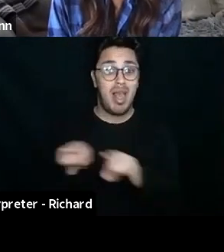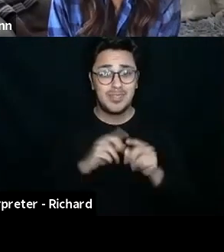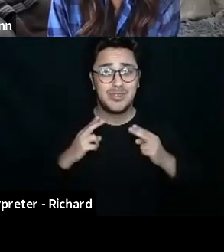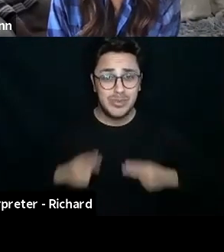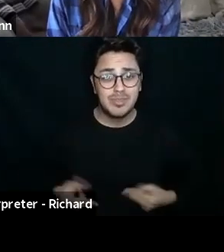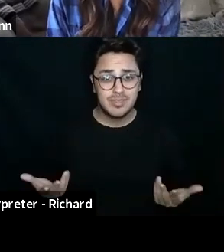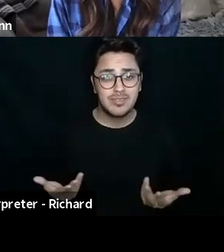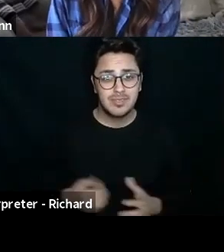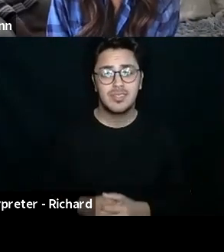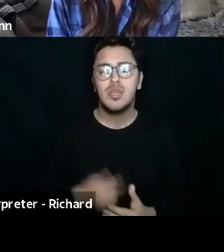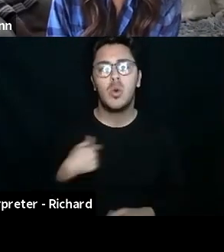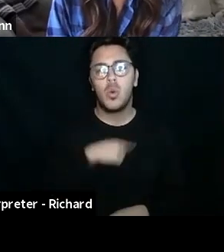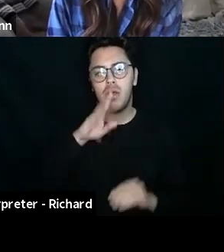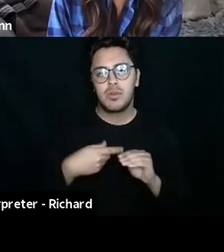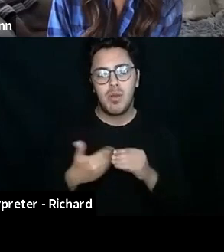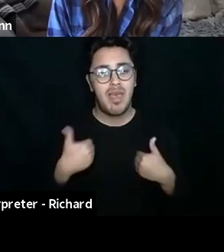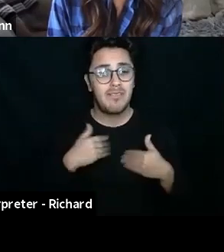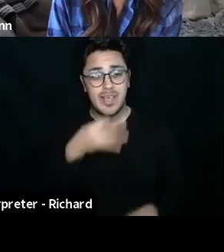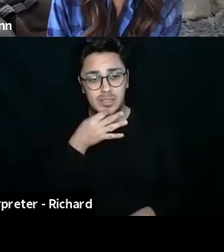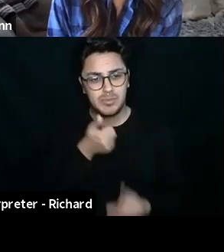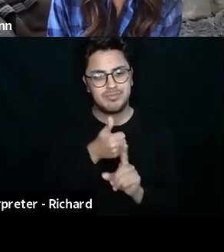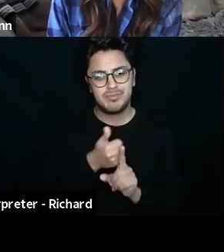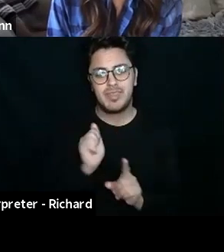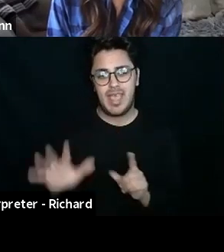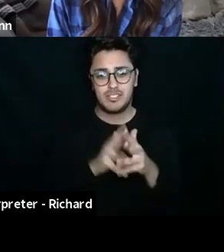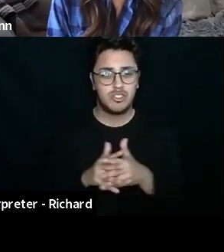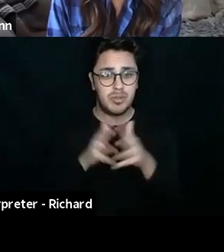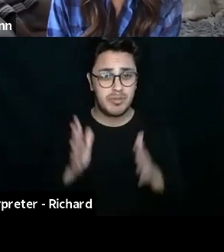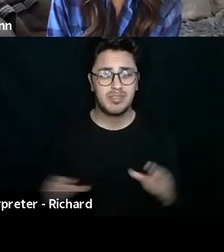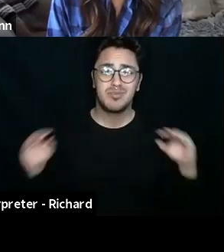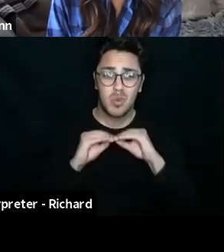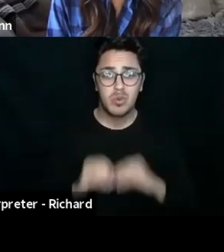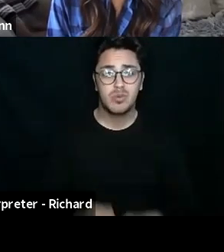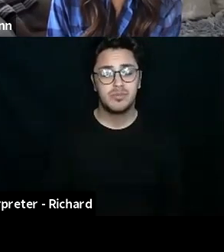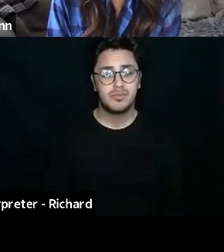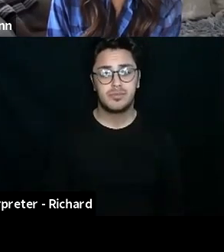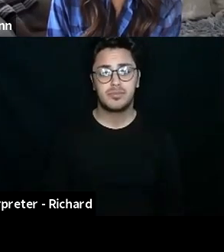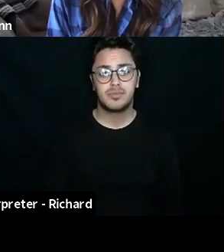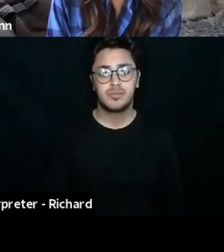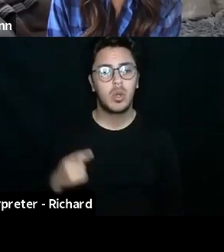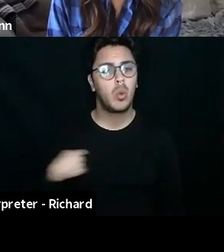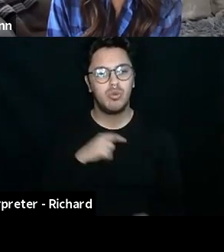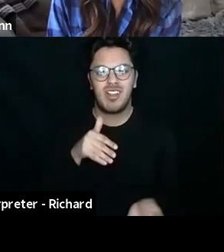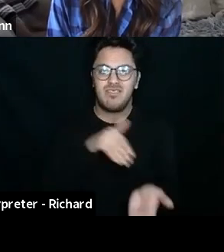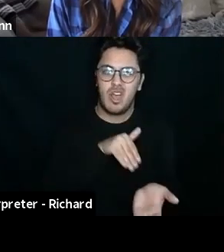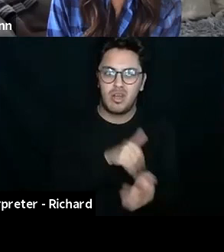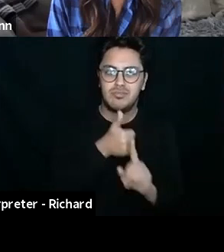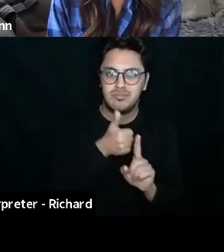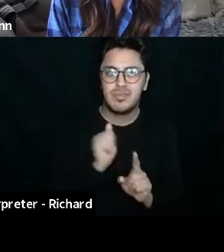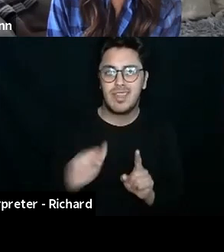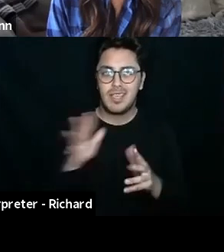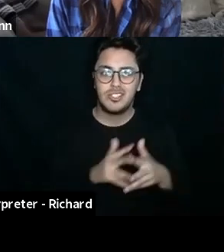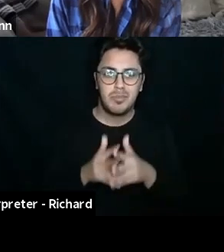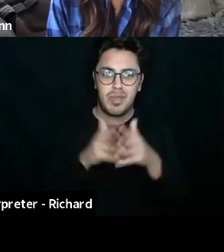So we've talked about having experts who are Asian Americans more. Right. That we should have doctors on who are Asian Americans during